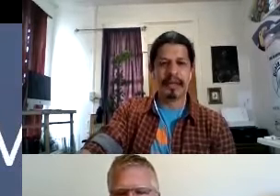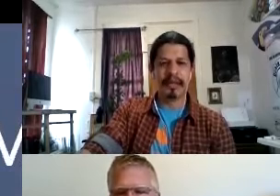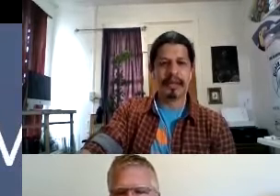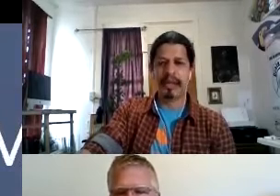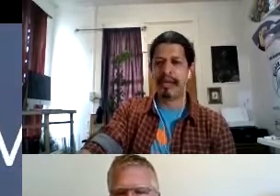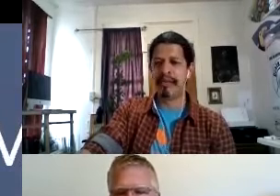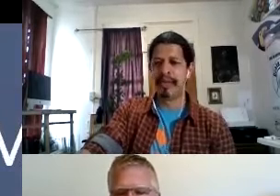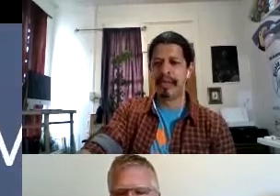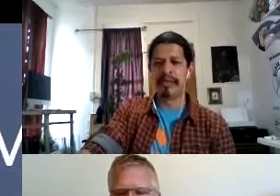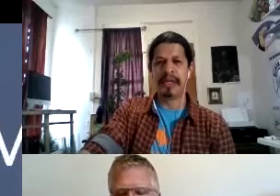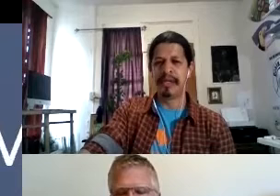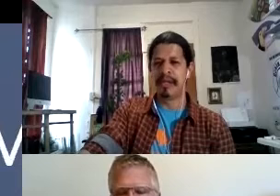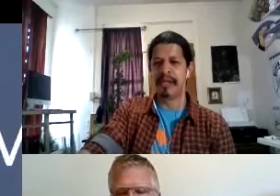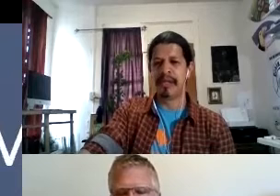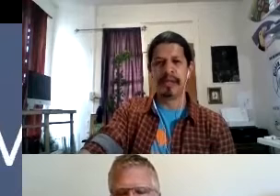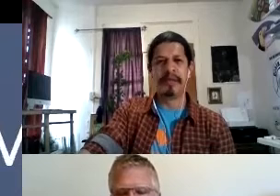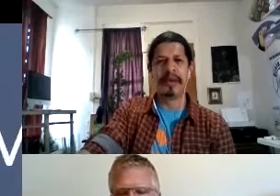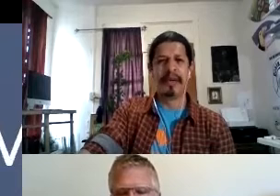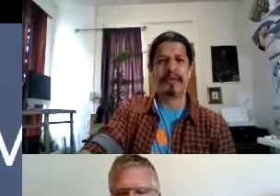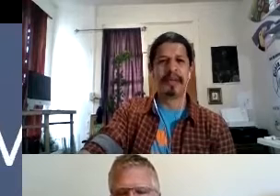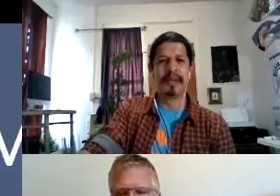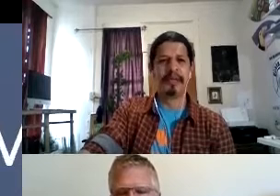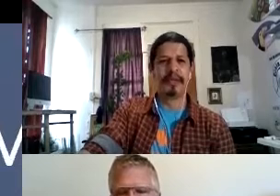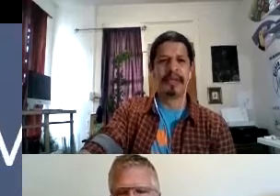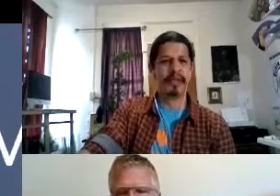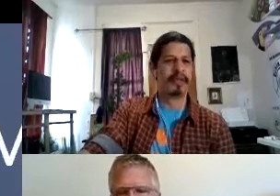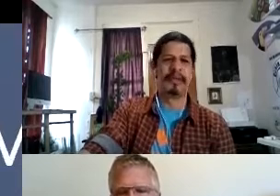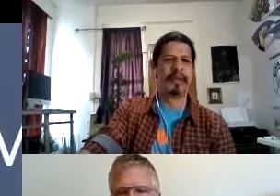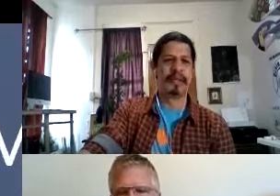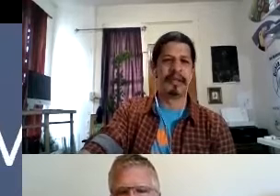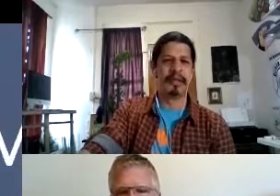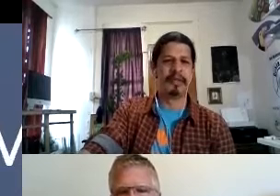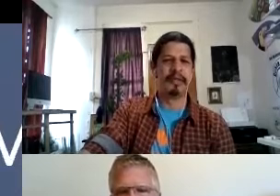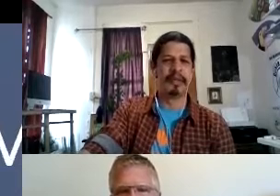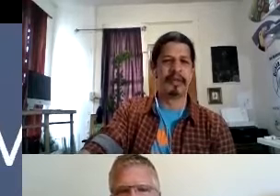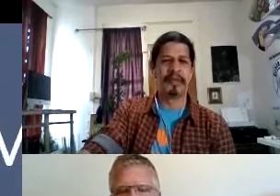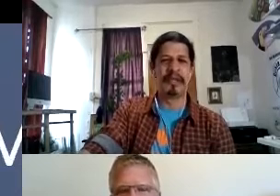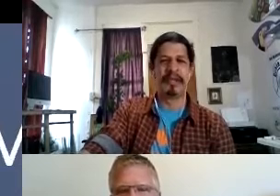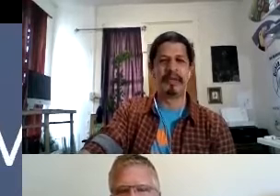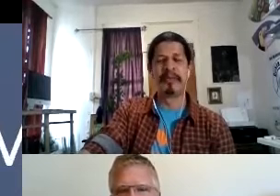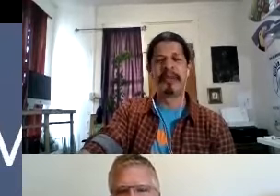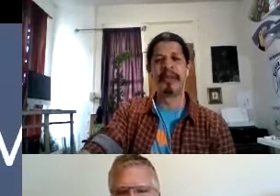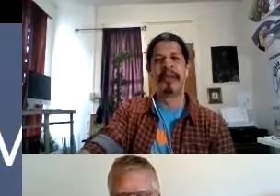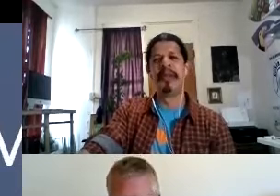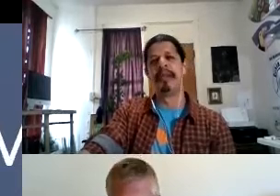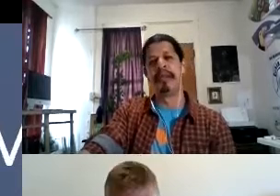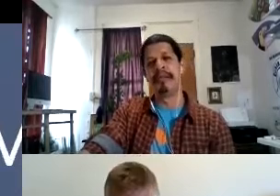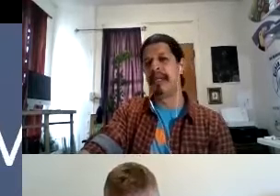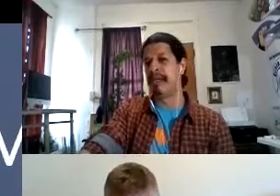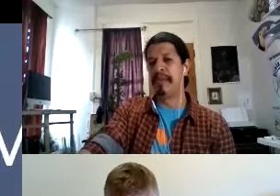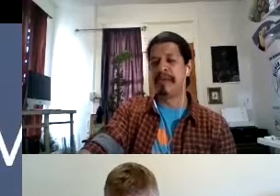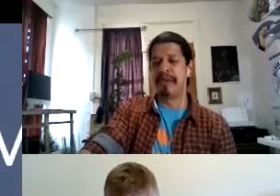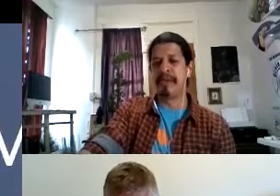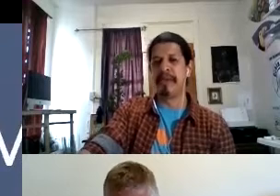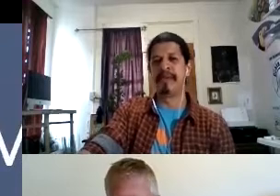So I think, I guess we can start at 6:05. We can start, and always I'll do another reminder at some point that this